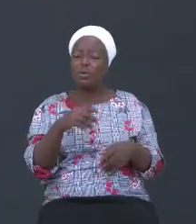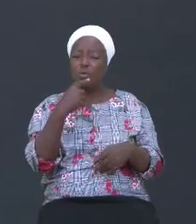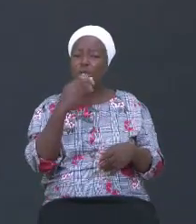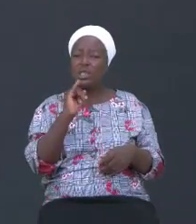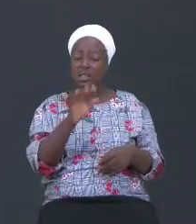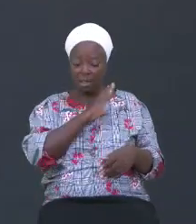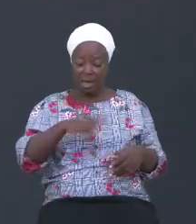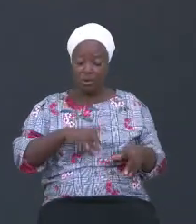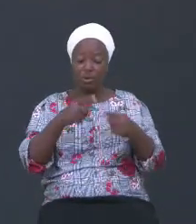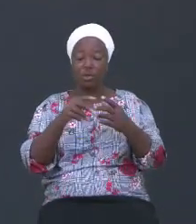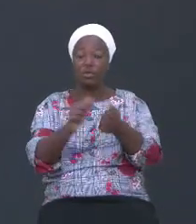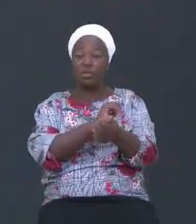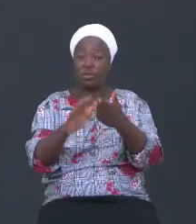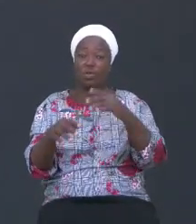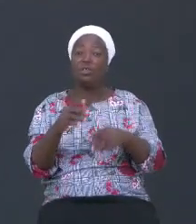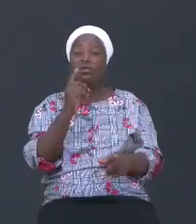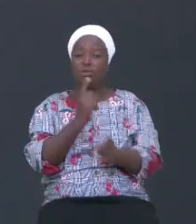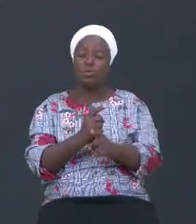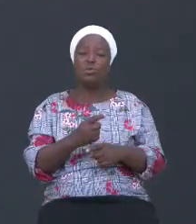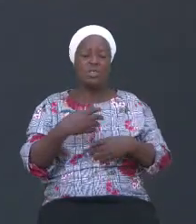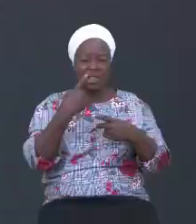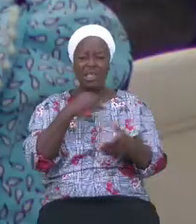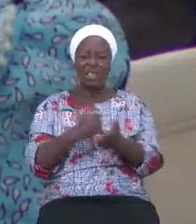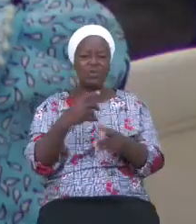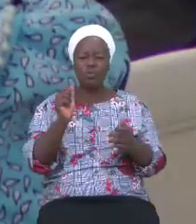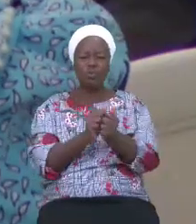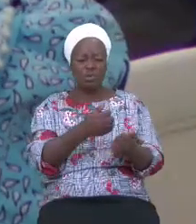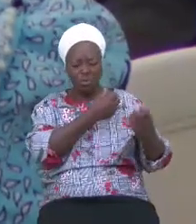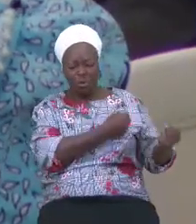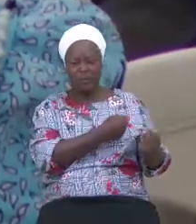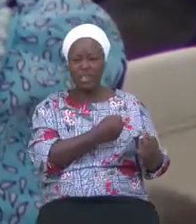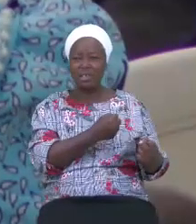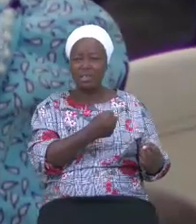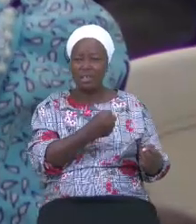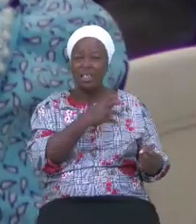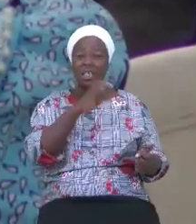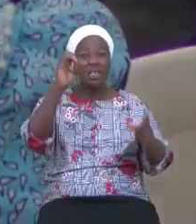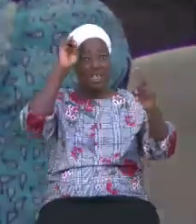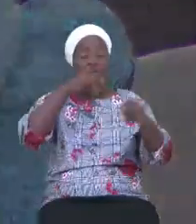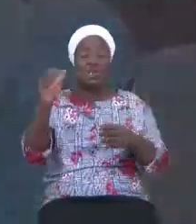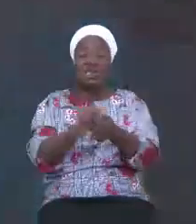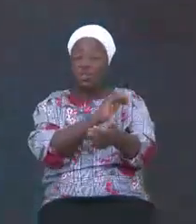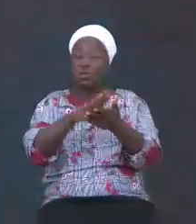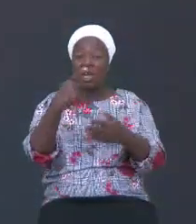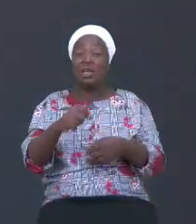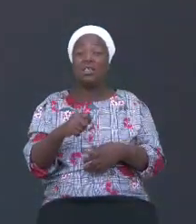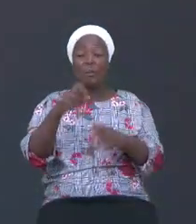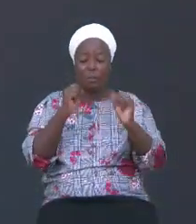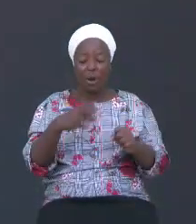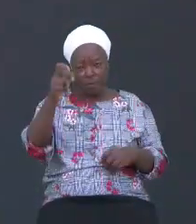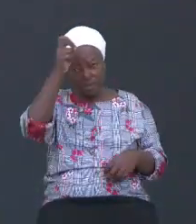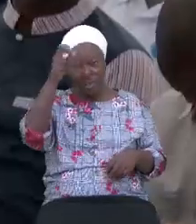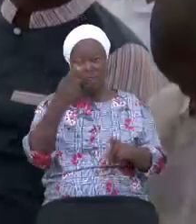If you know you are right, speak confidently. He'll destroy the power of Satan from your